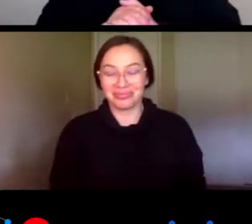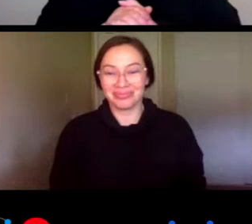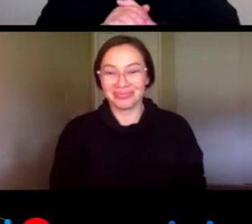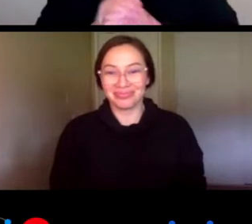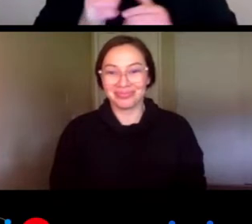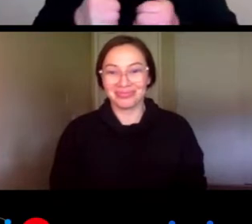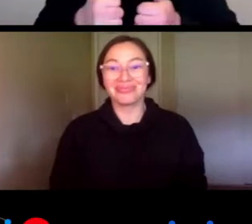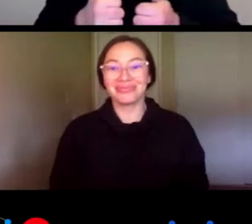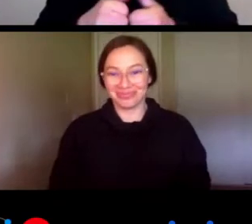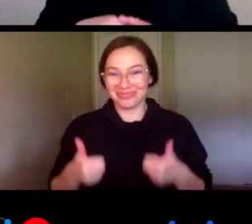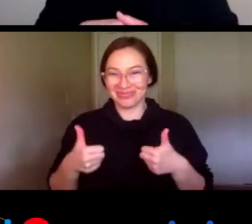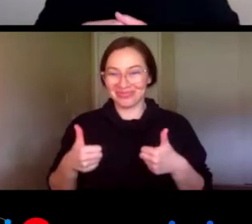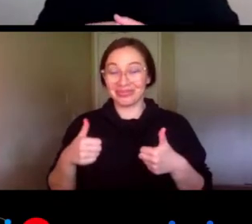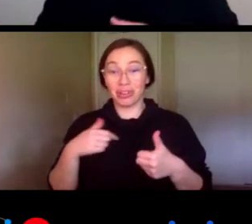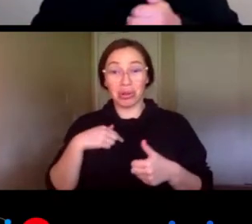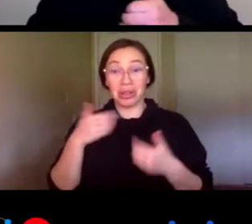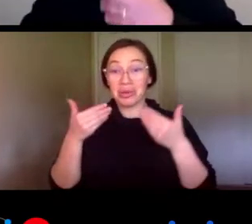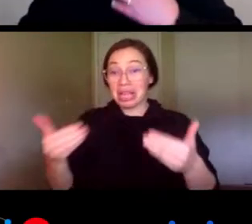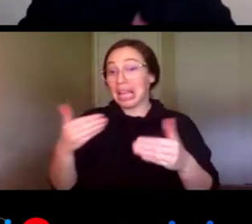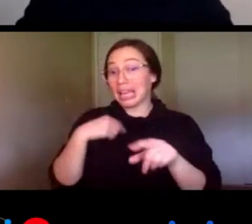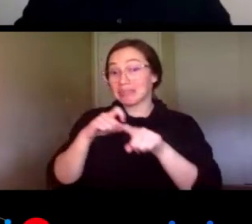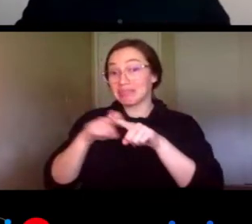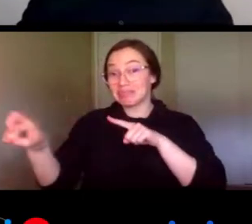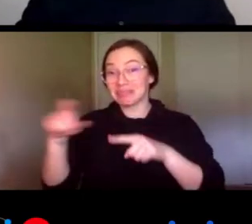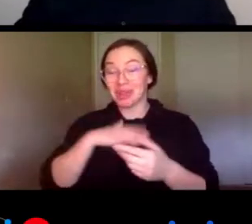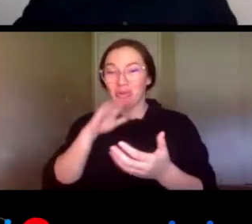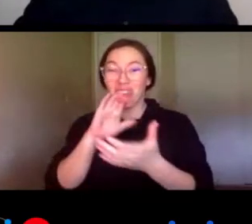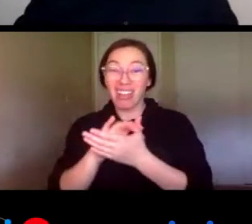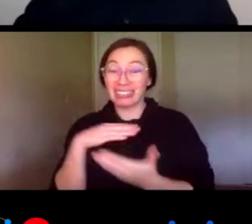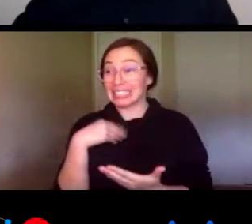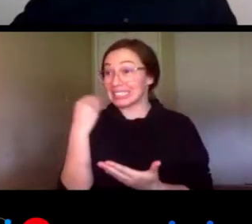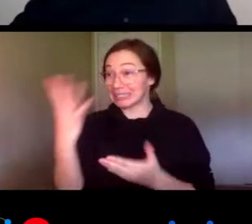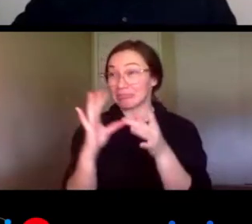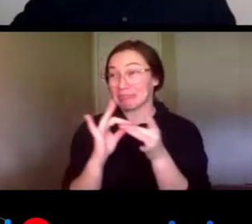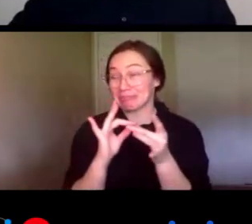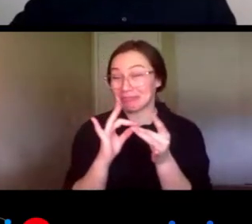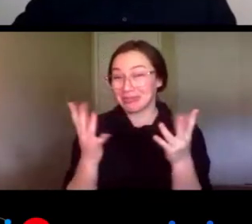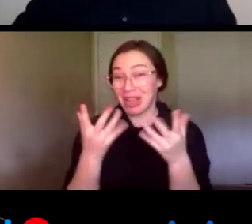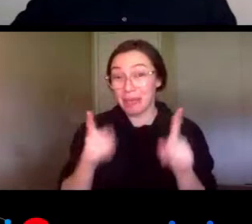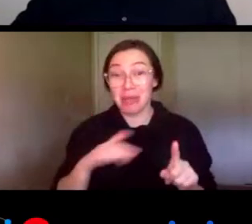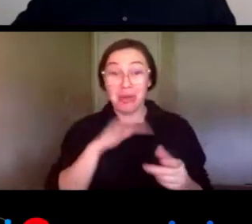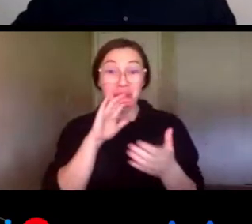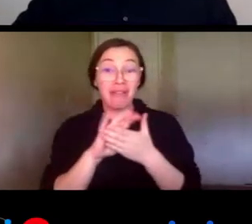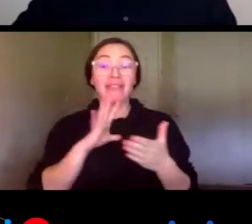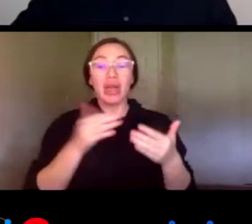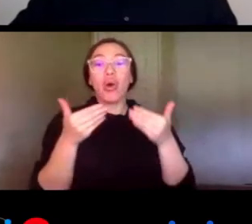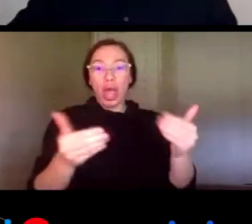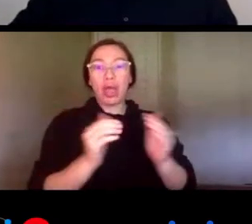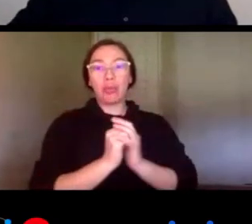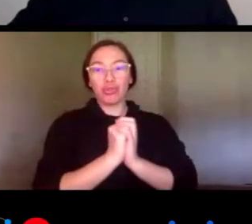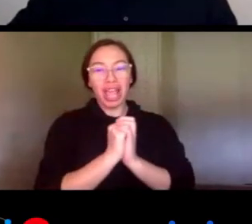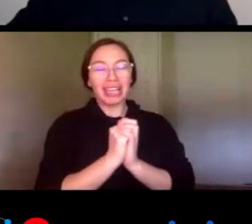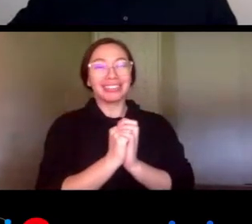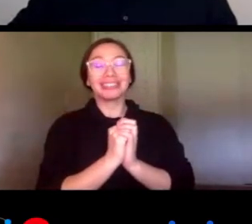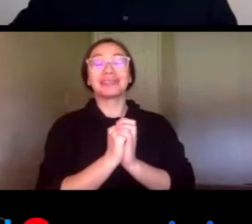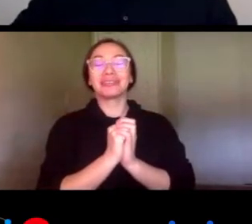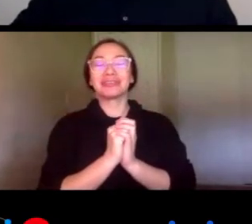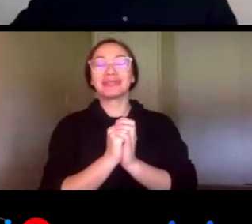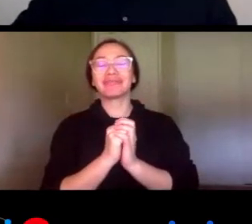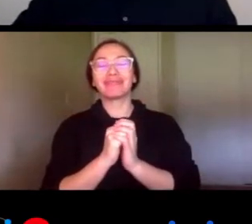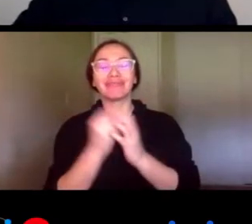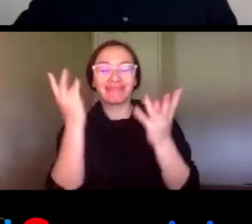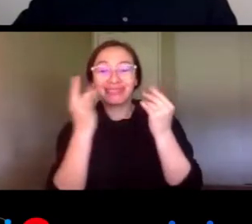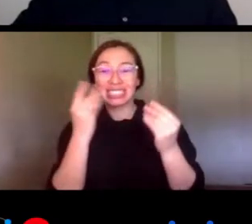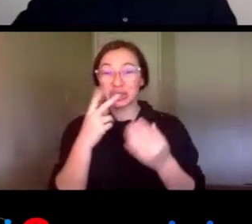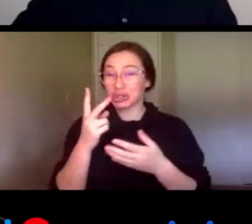I called my wife and I said, this just happened. And my wife says, okay, let's pray about it. 2 weeks later, on